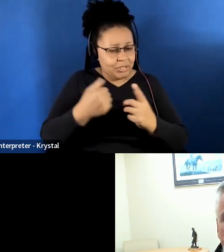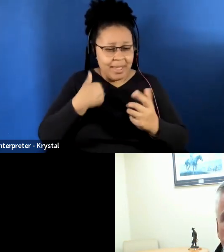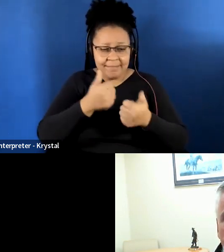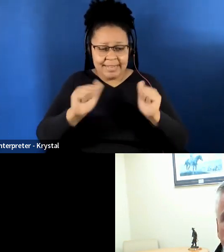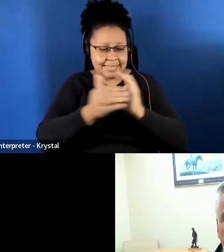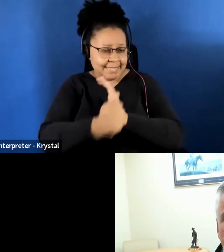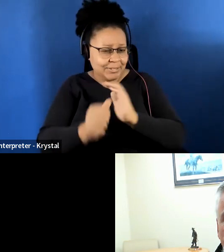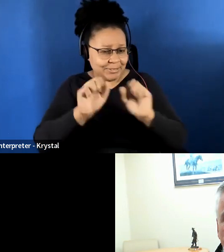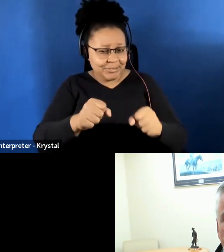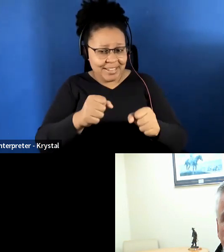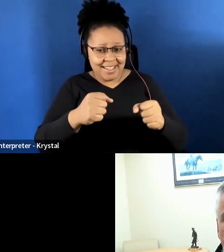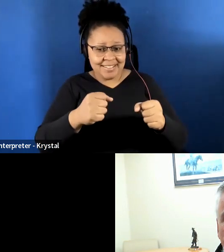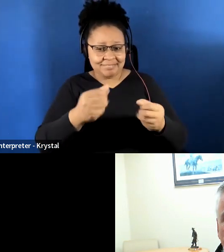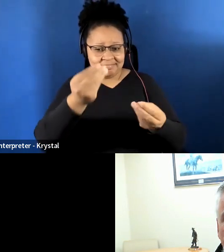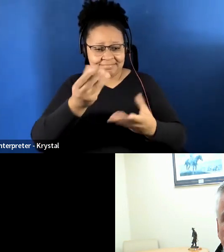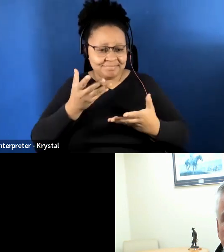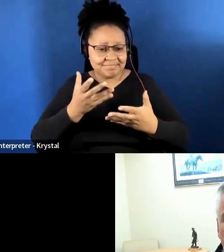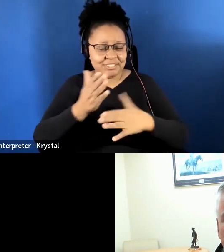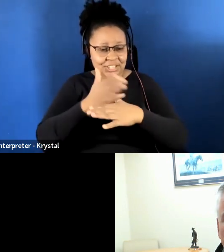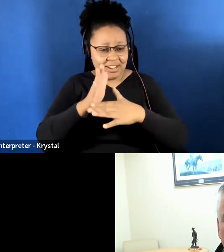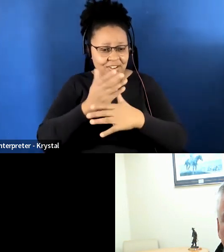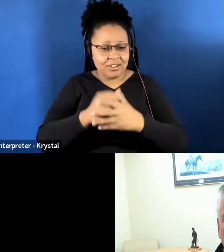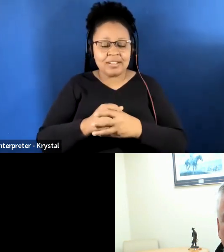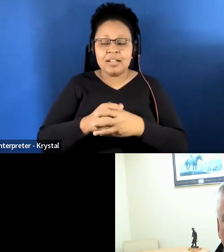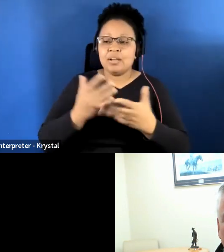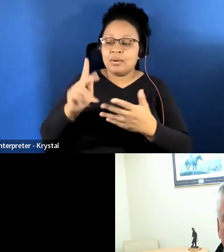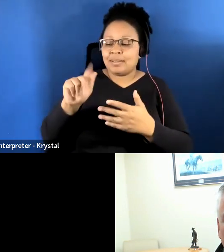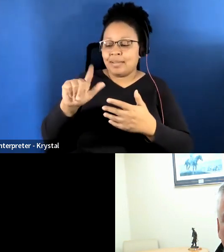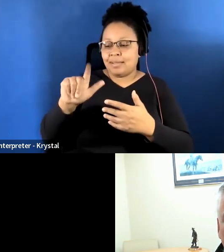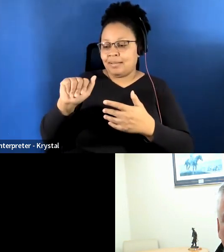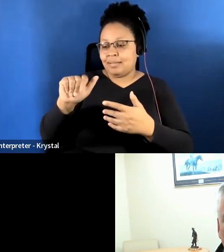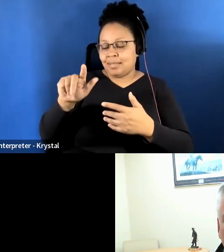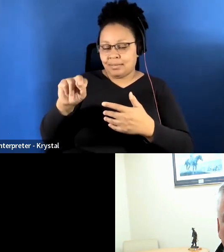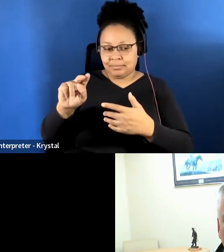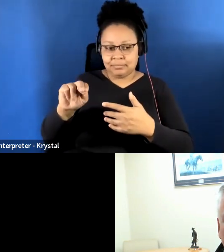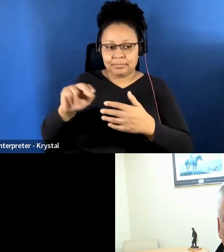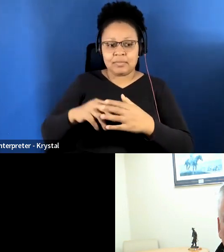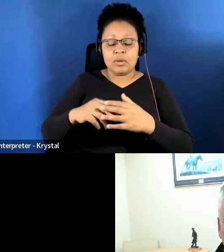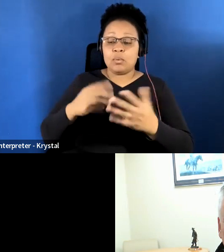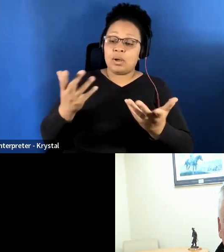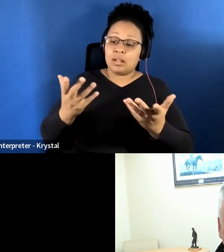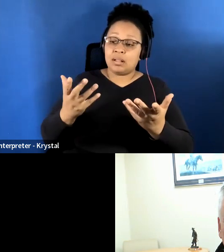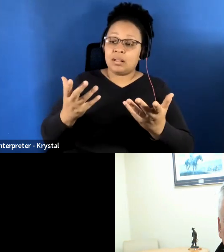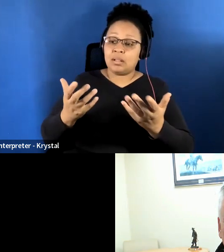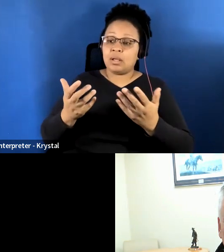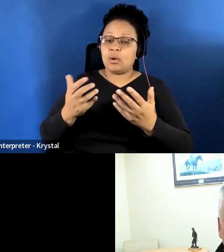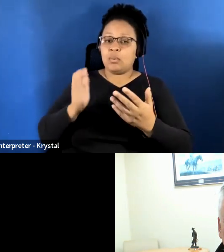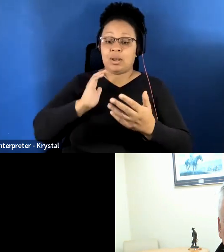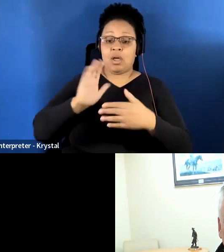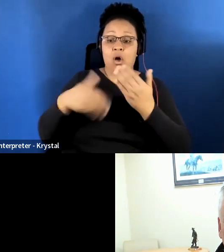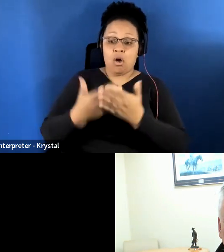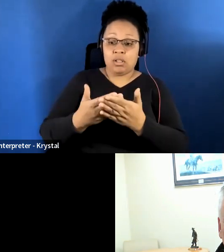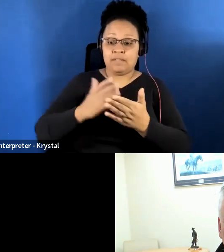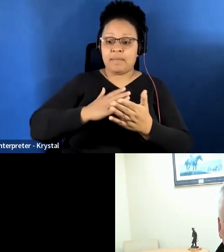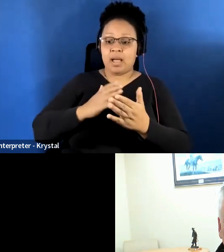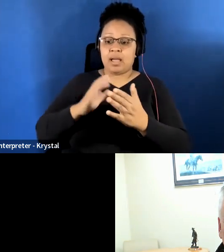you can share? So what I've done is I've just when all of my coworkers or the